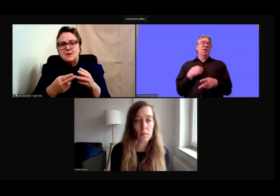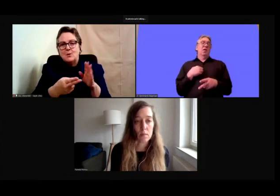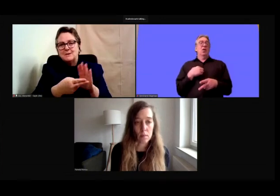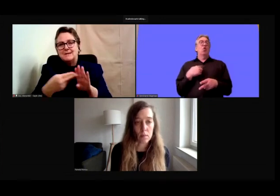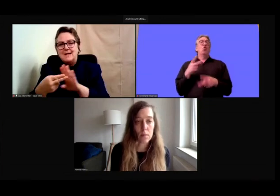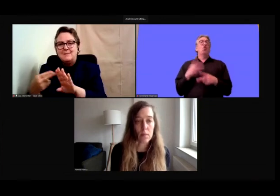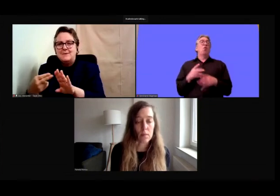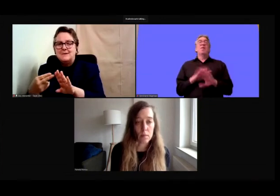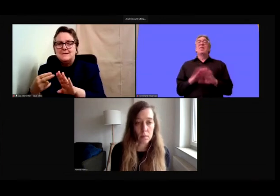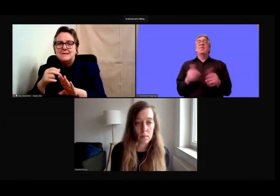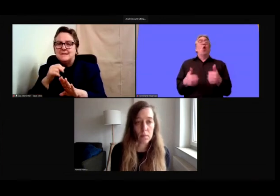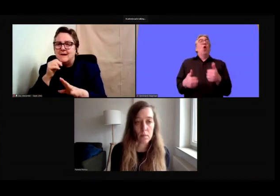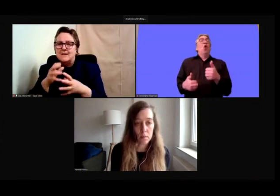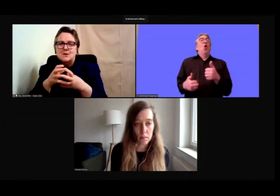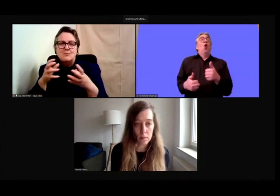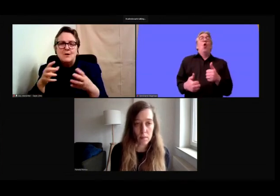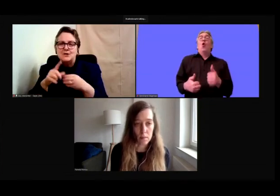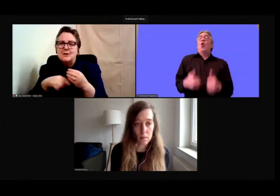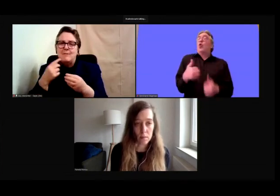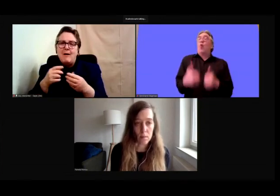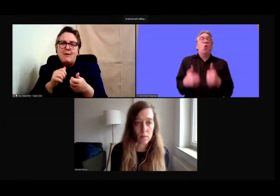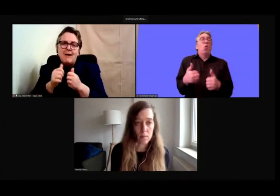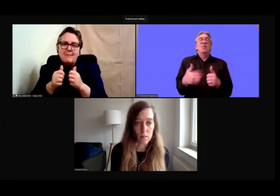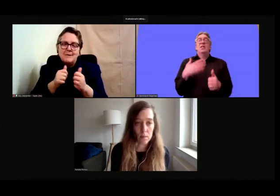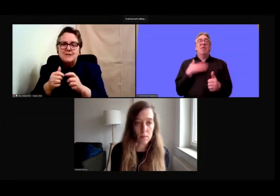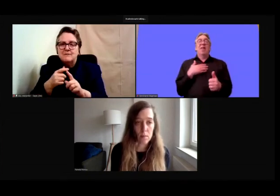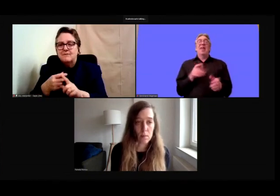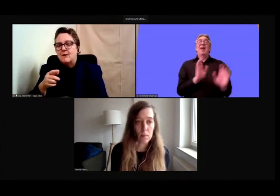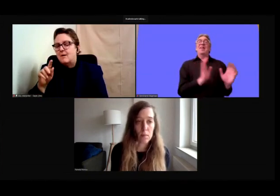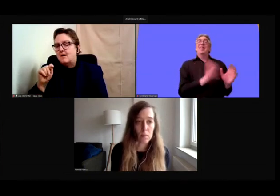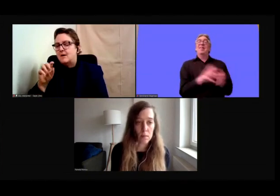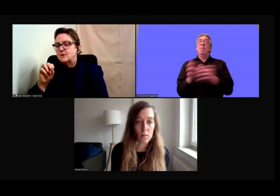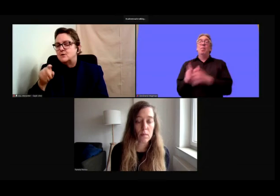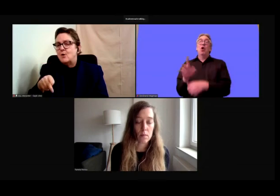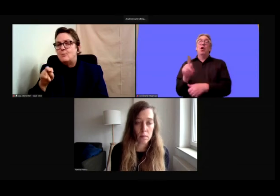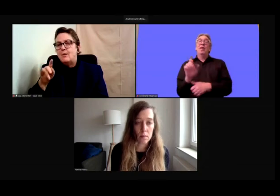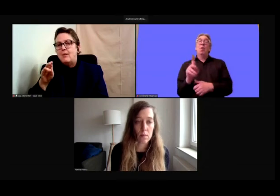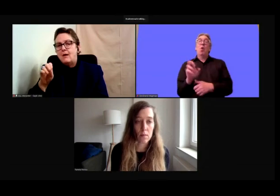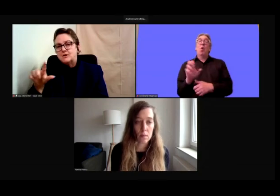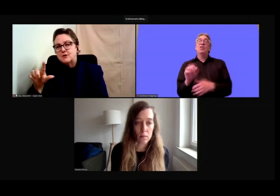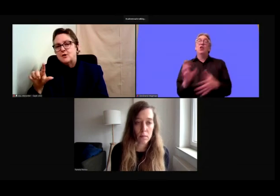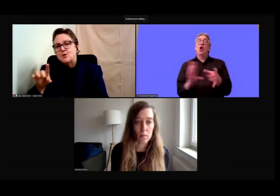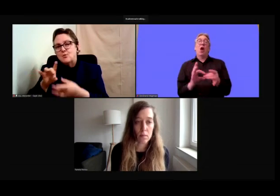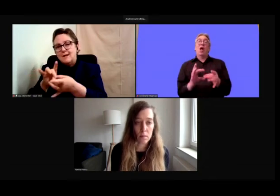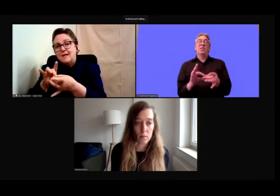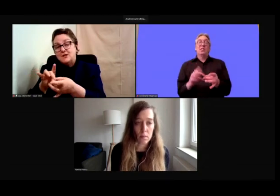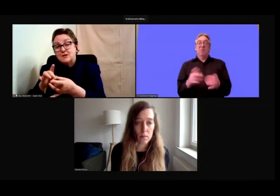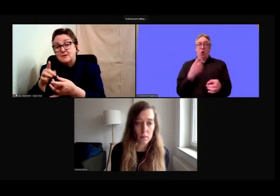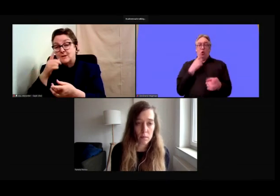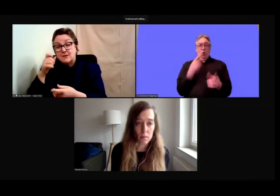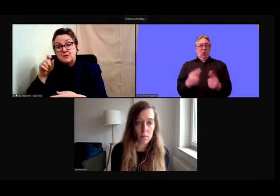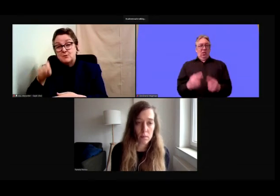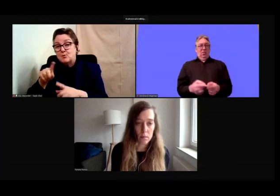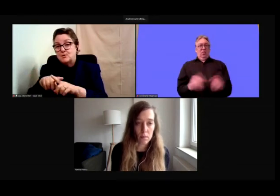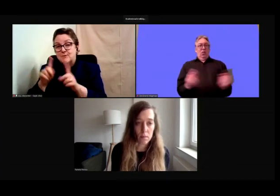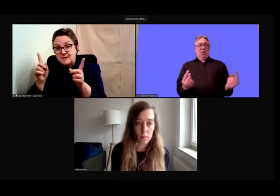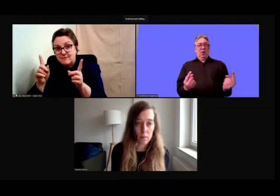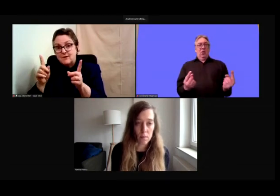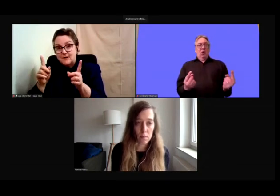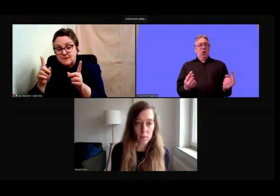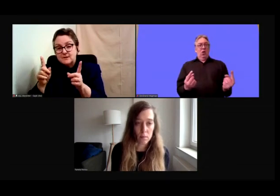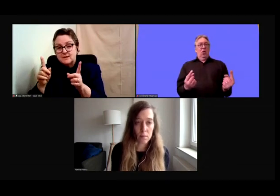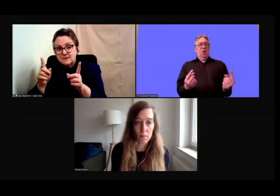competition from the topological relations, because they are supposed to be different from the viewpoint